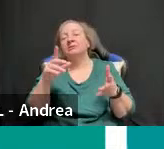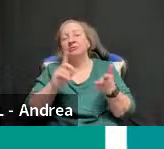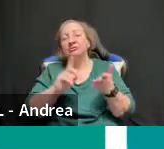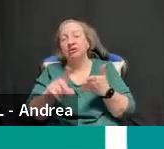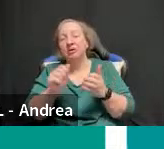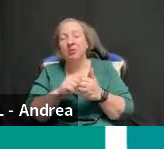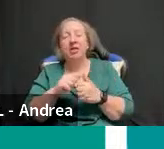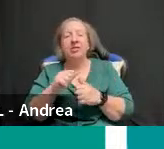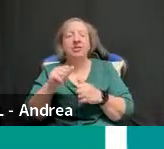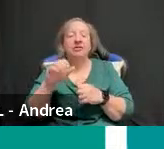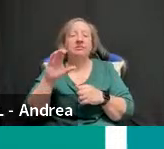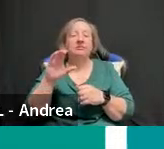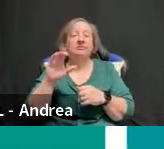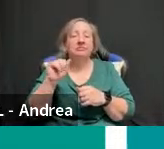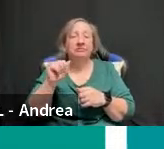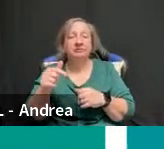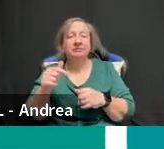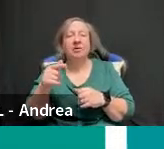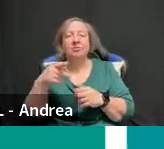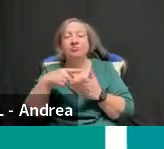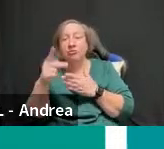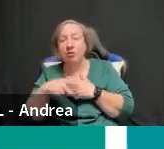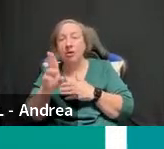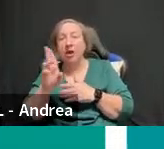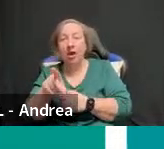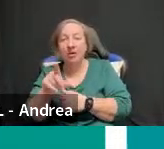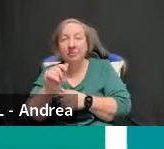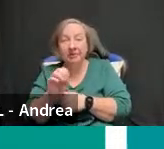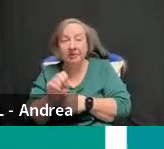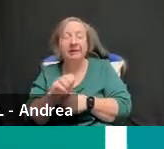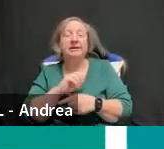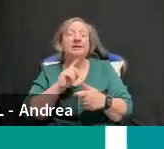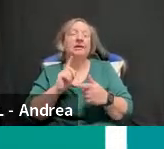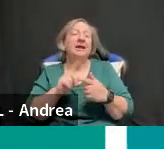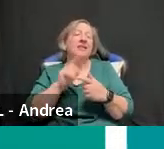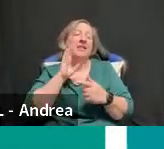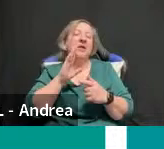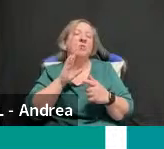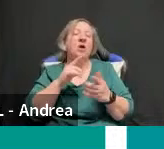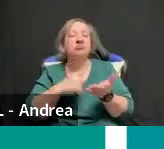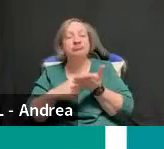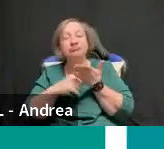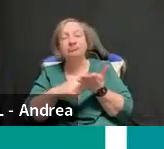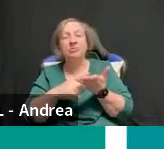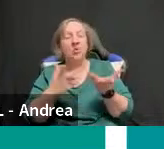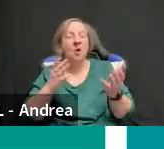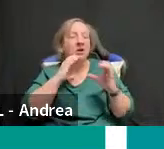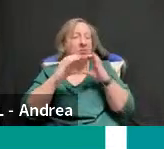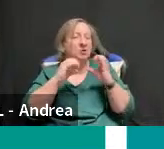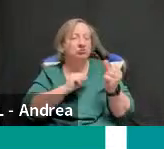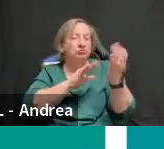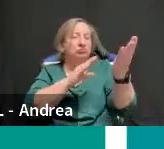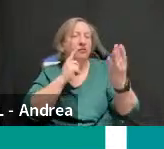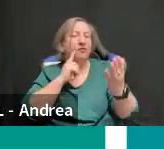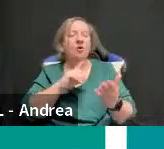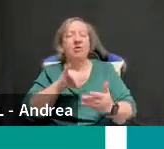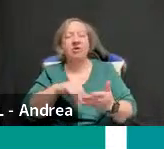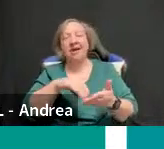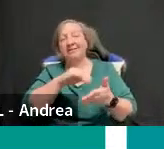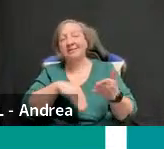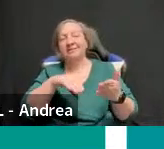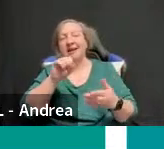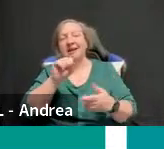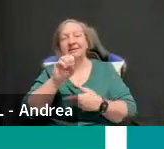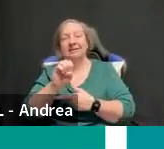group, of a program update. And then we will go into our communications approach for the draft SEIS public